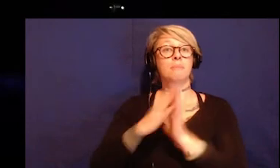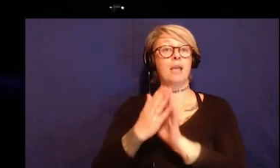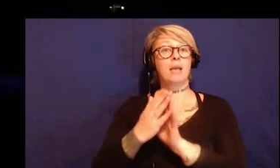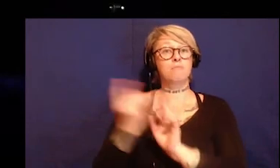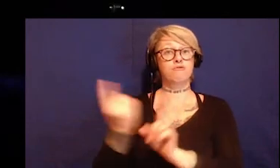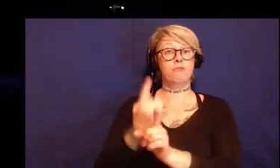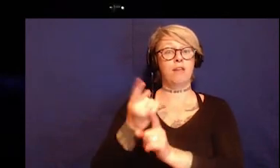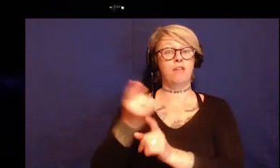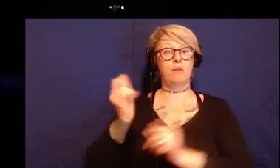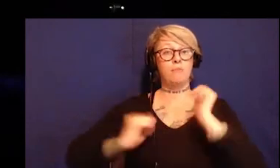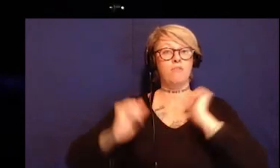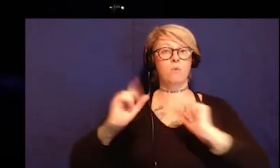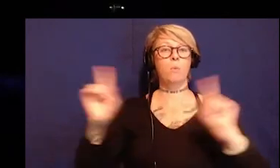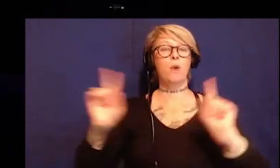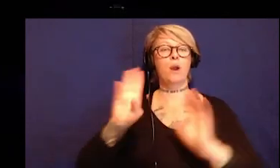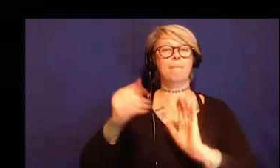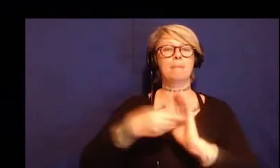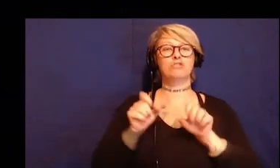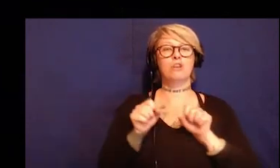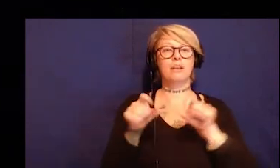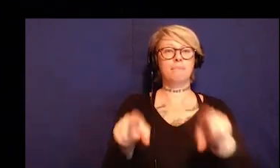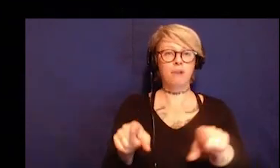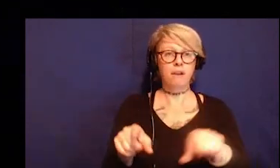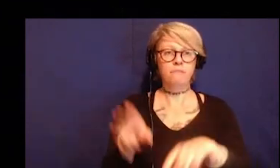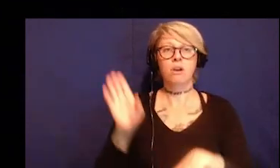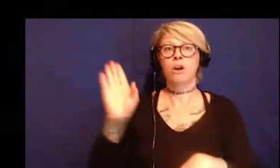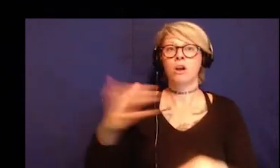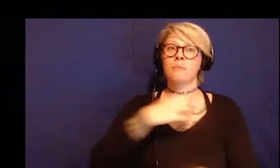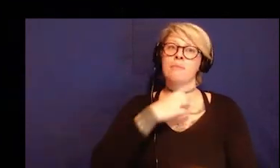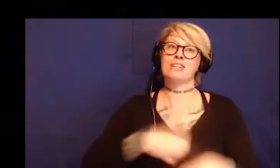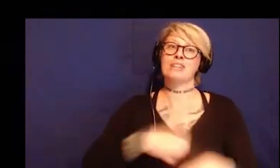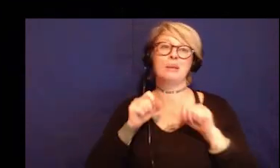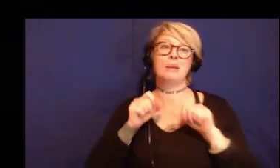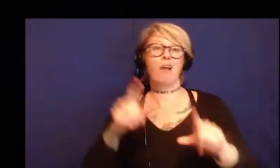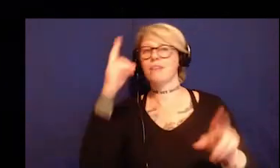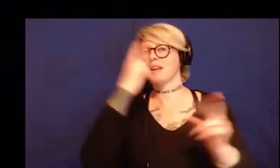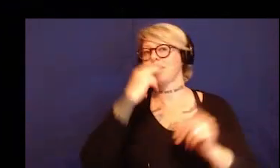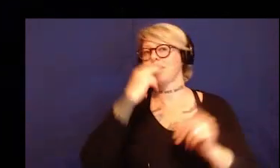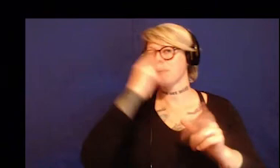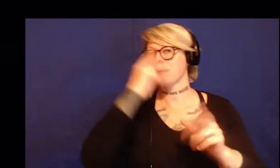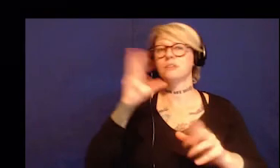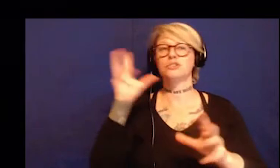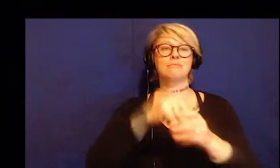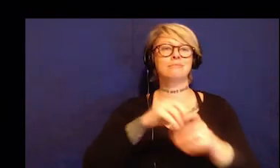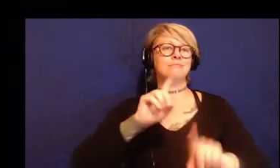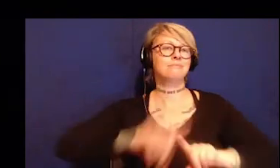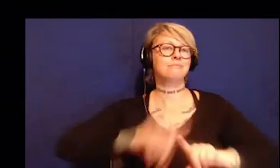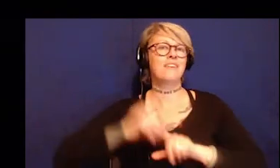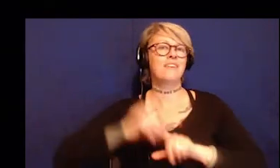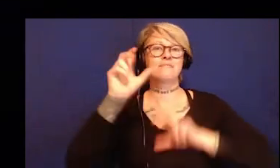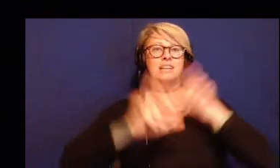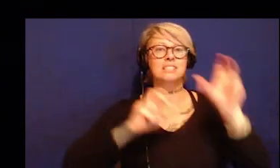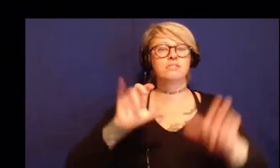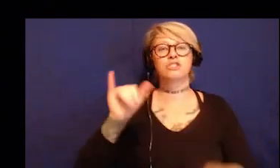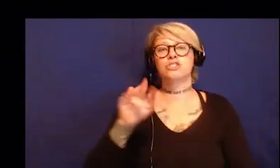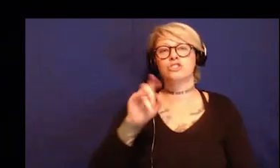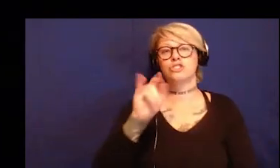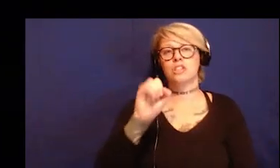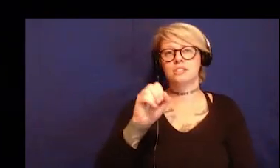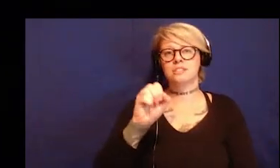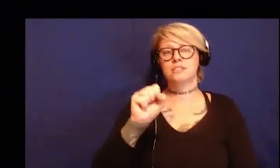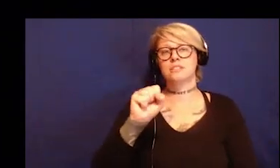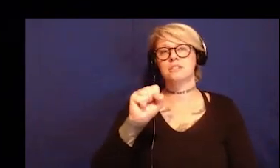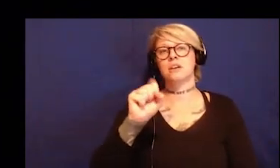performer at Montreal Improv, where her passion for improv and sketch comedy led her to perform in festivals such as Just for Laughs, Off Just for